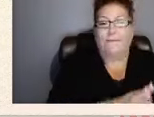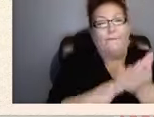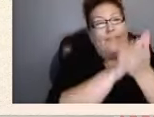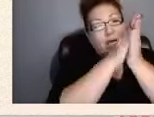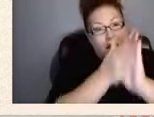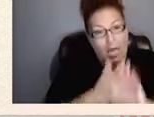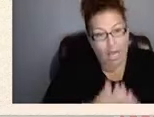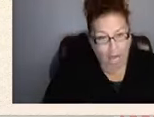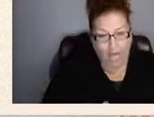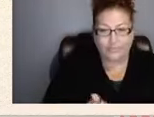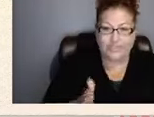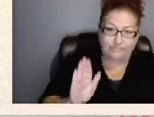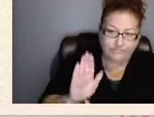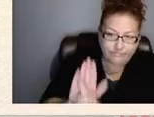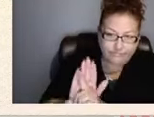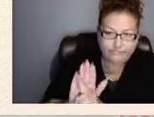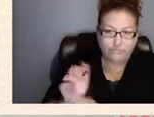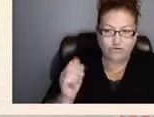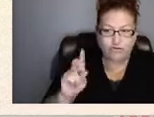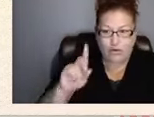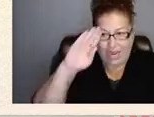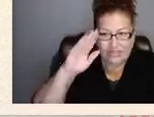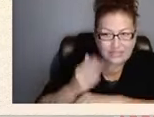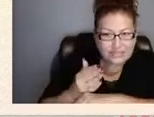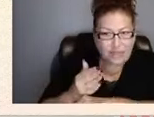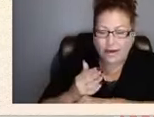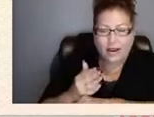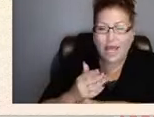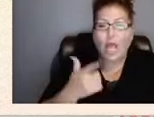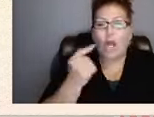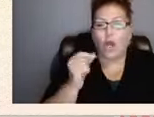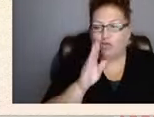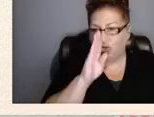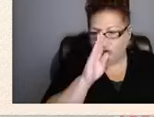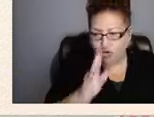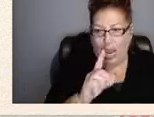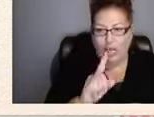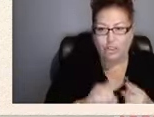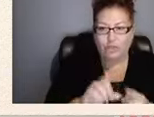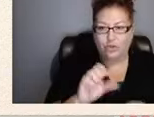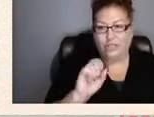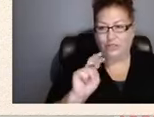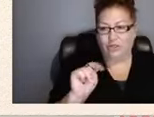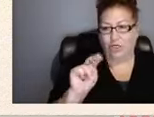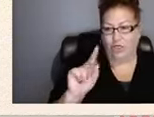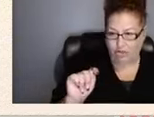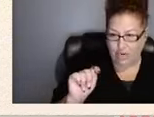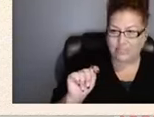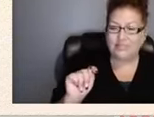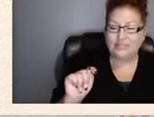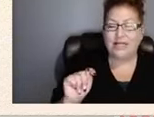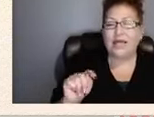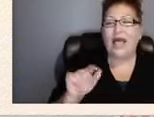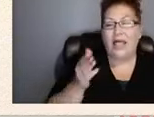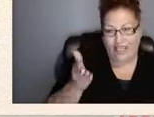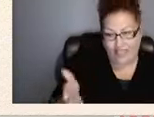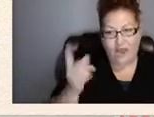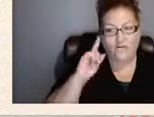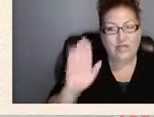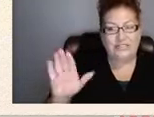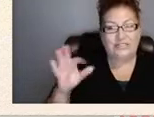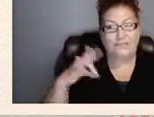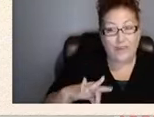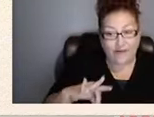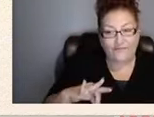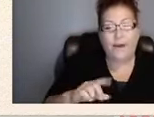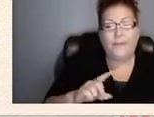of grandson beneficiary. It goes straight into the trust and is there for his benefit, but is considered